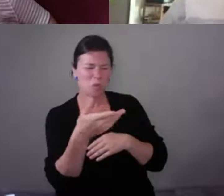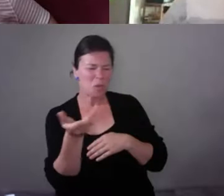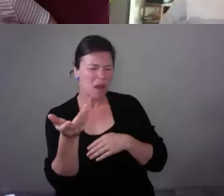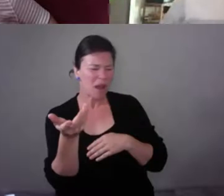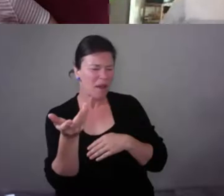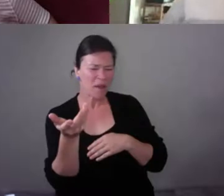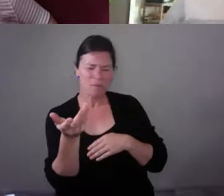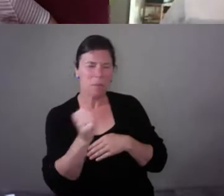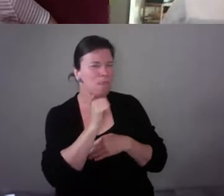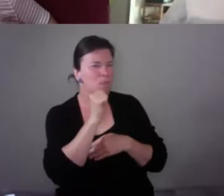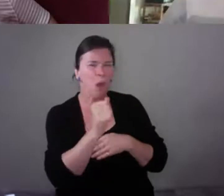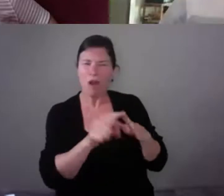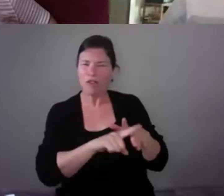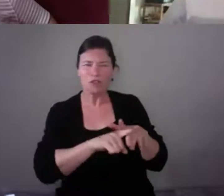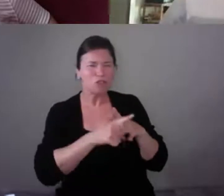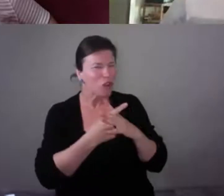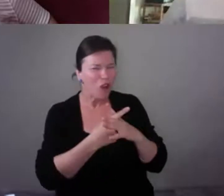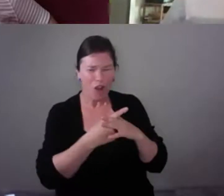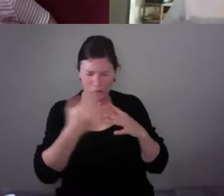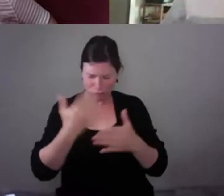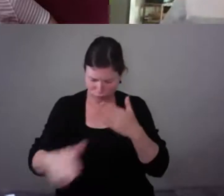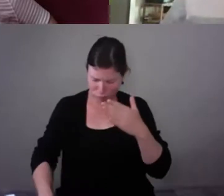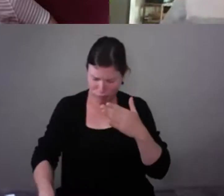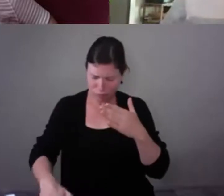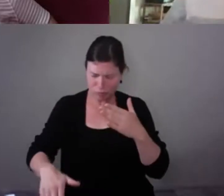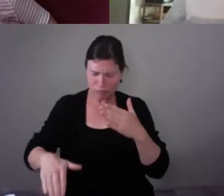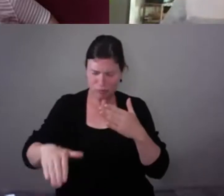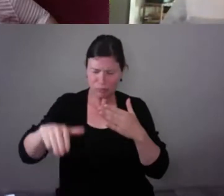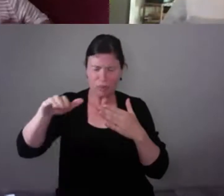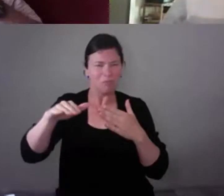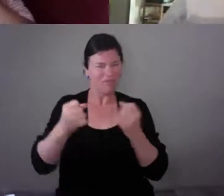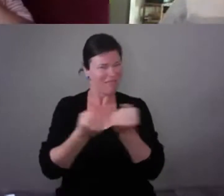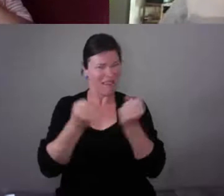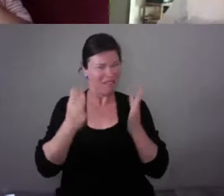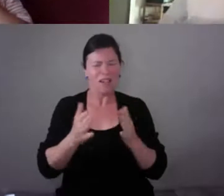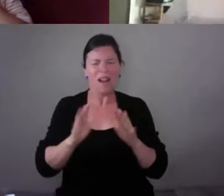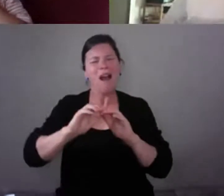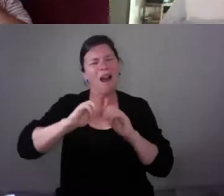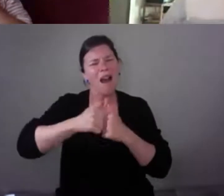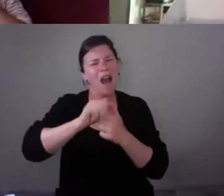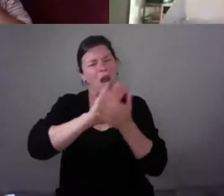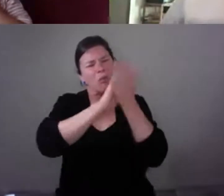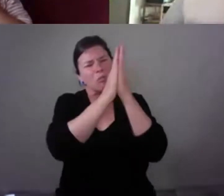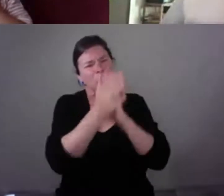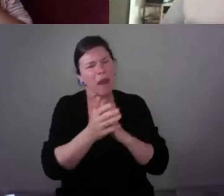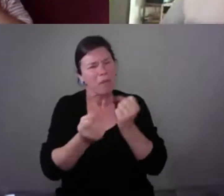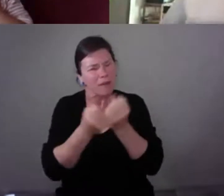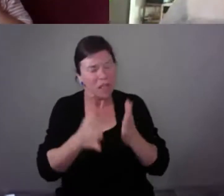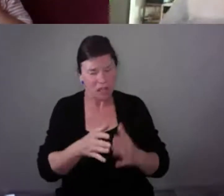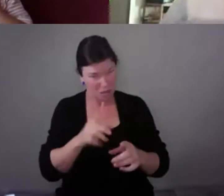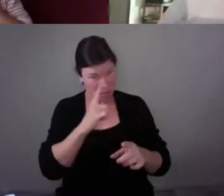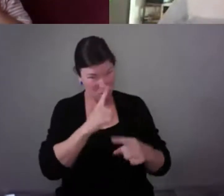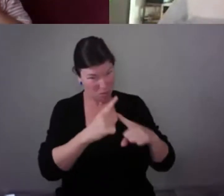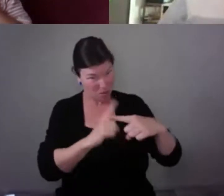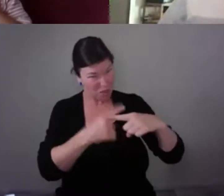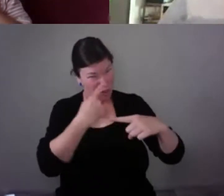as an advocate, so can you tell me a little bit about your disability if you have one,